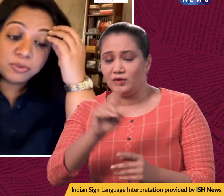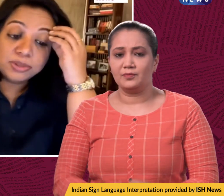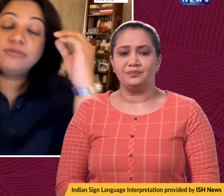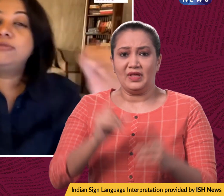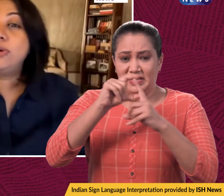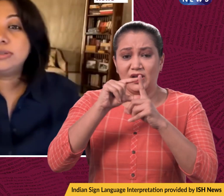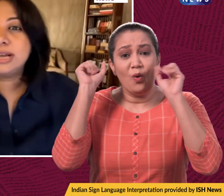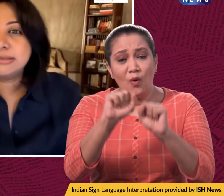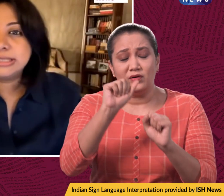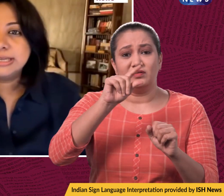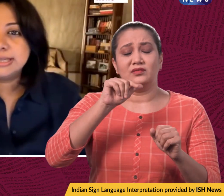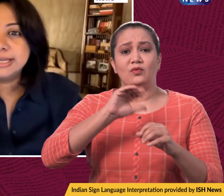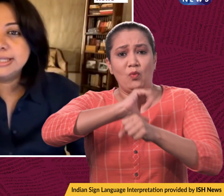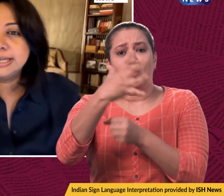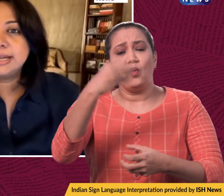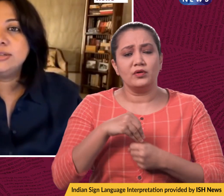Delhi reported